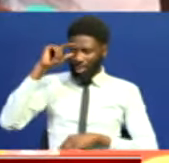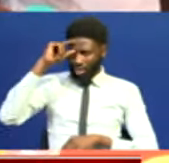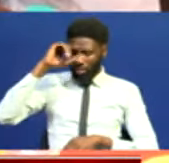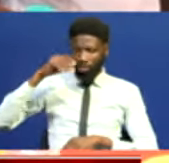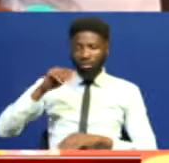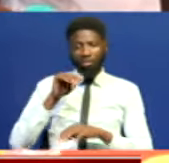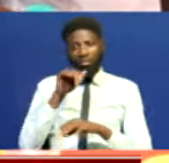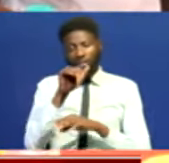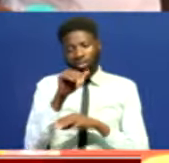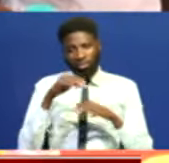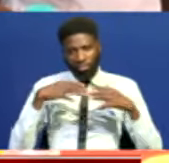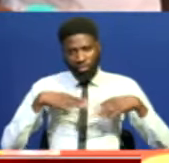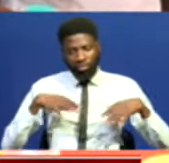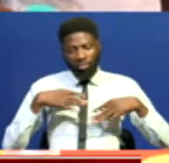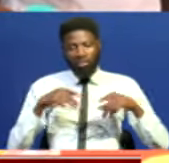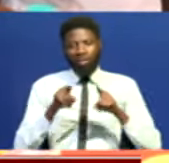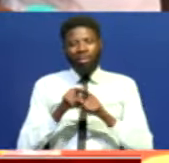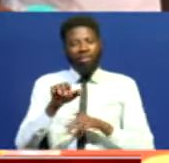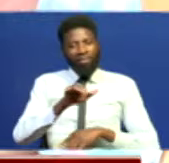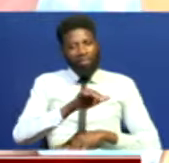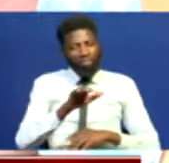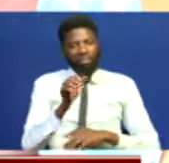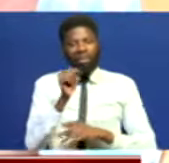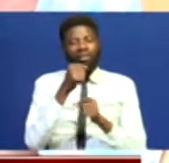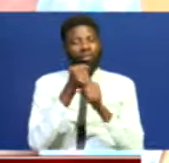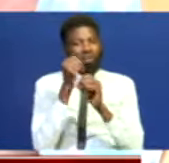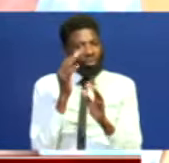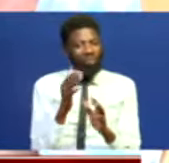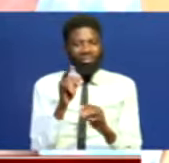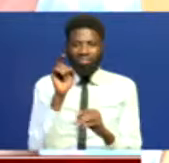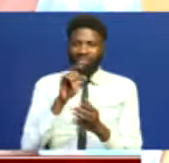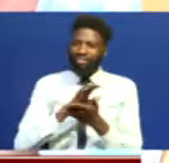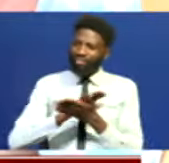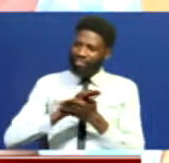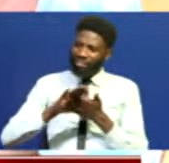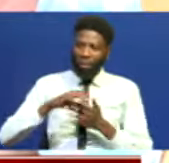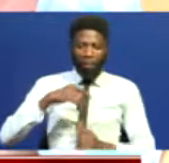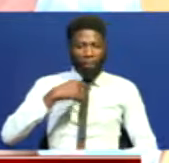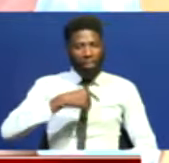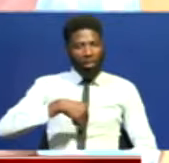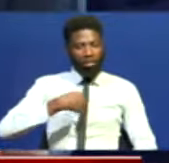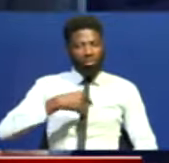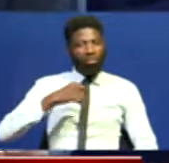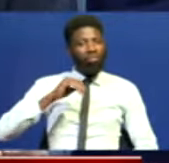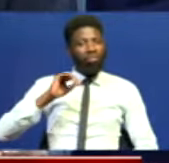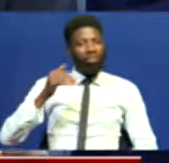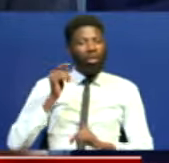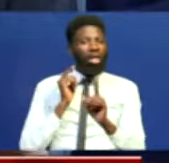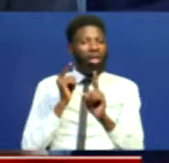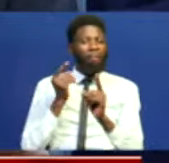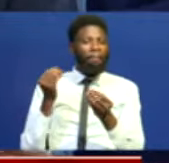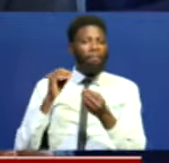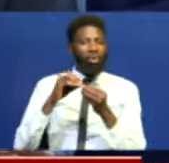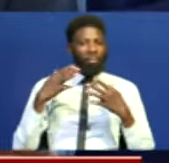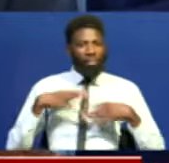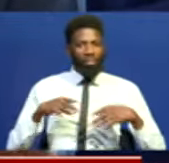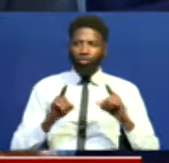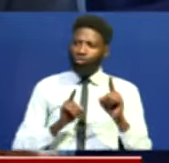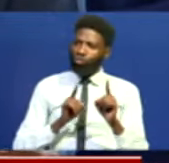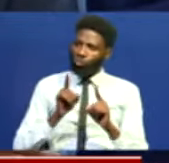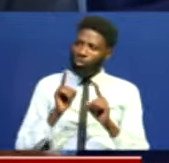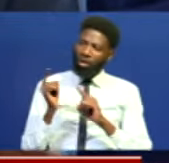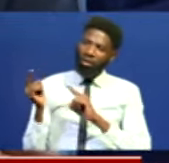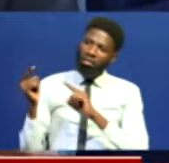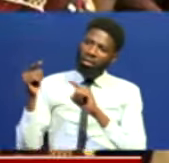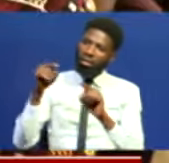among residents and environmental stakeholders to clean up Malindi Town to attract more tourists. Finally, clerics have faulted